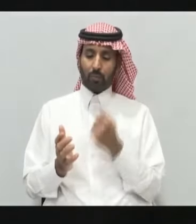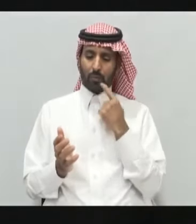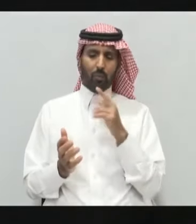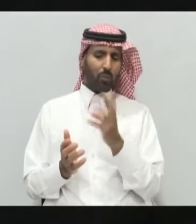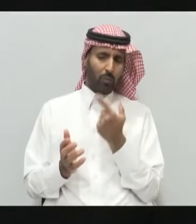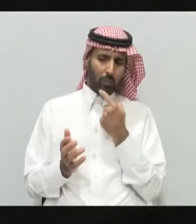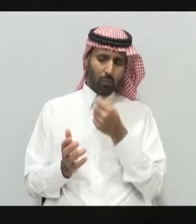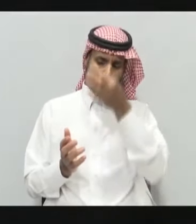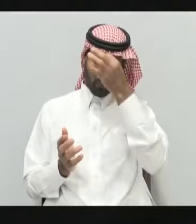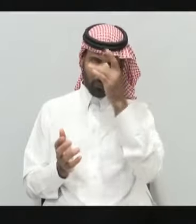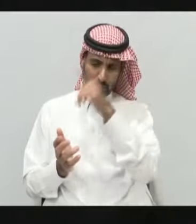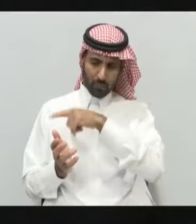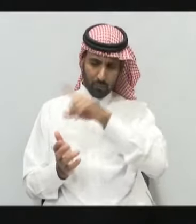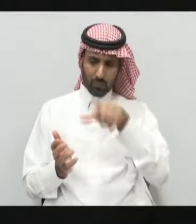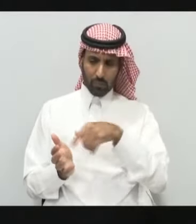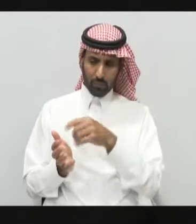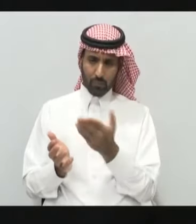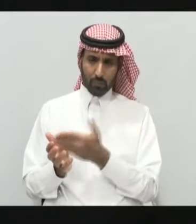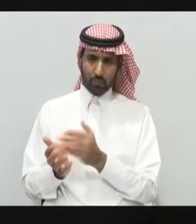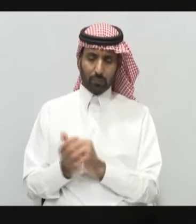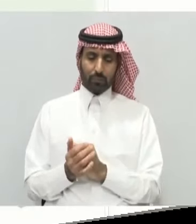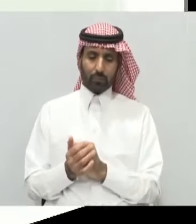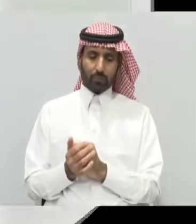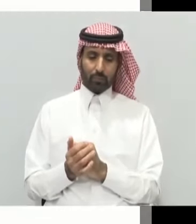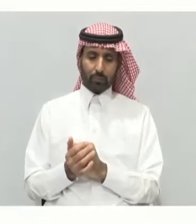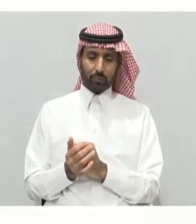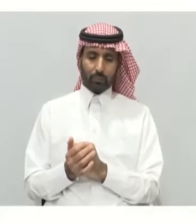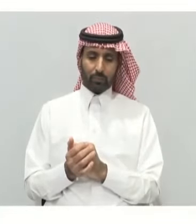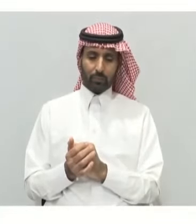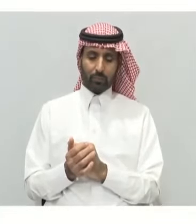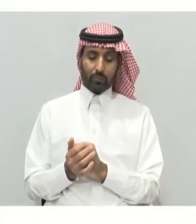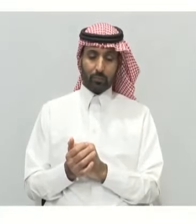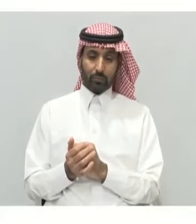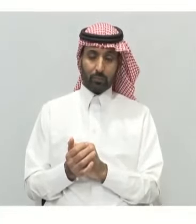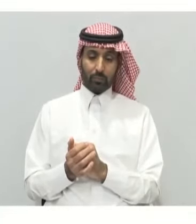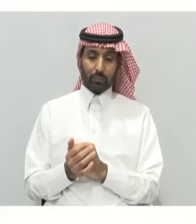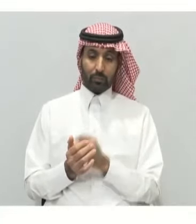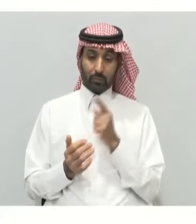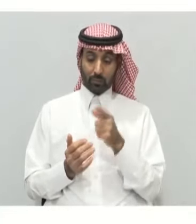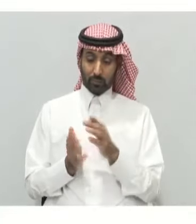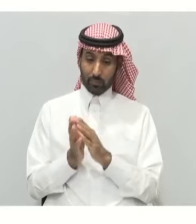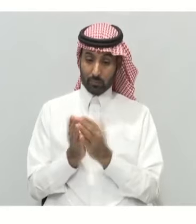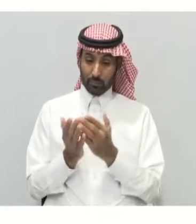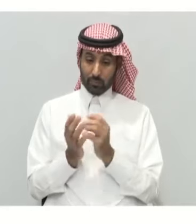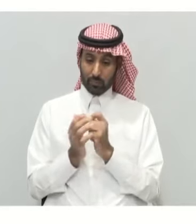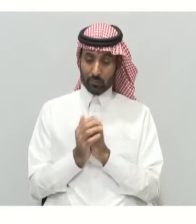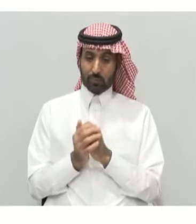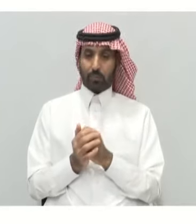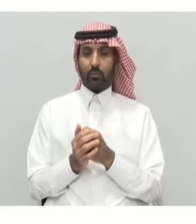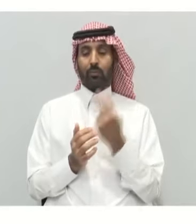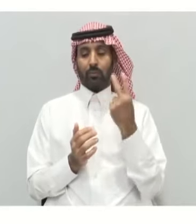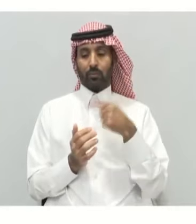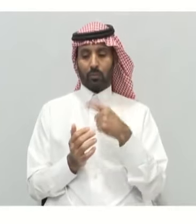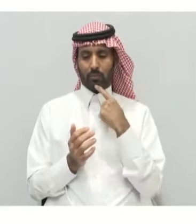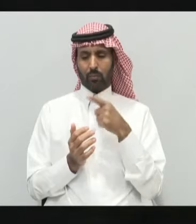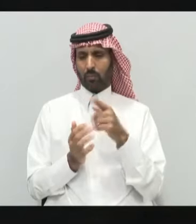description or give a description about them. Now, would you please open your books on page 12?